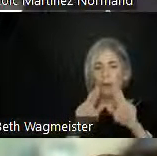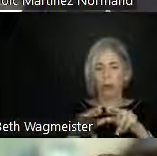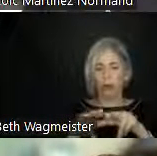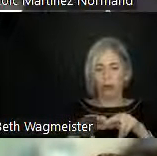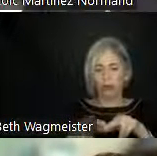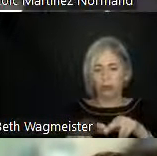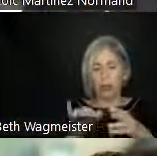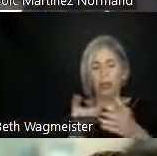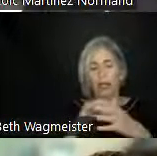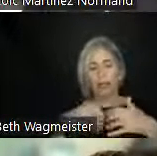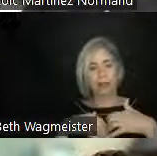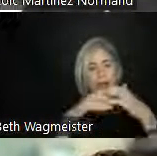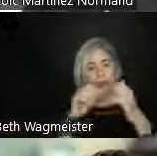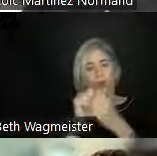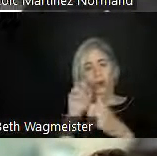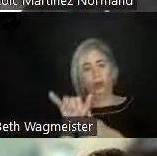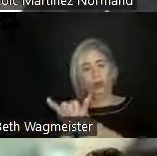that's built